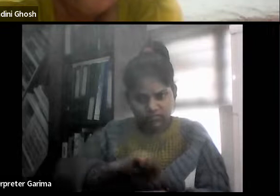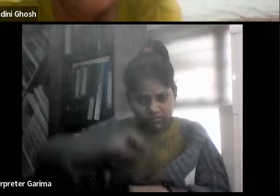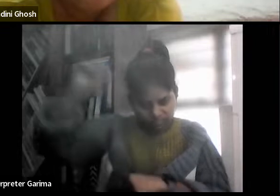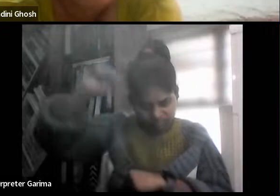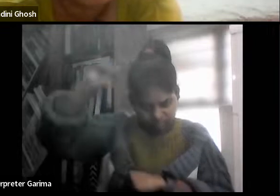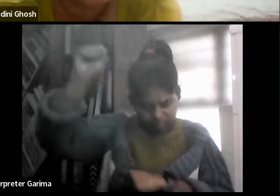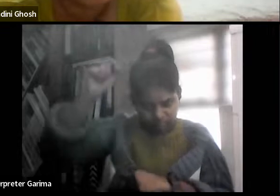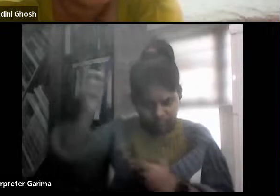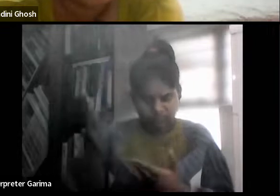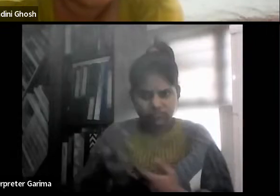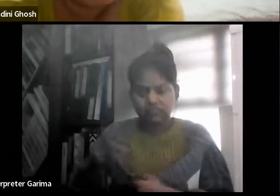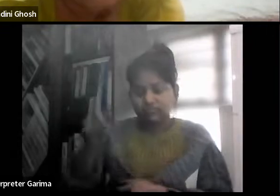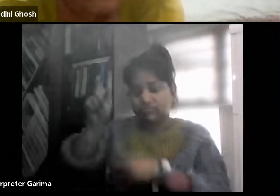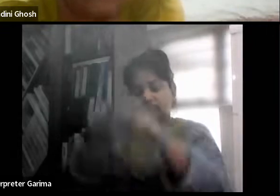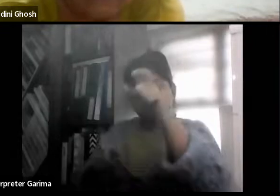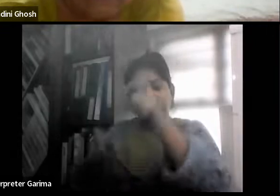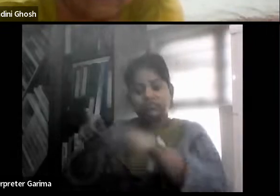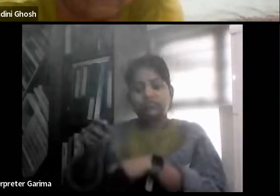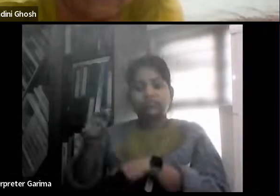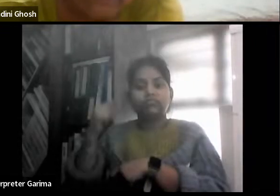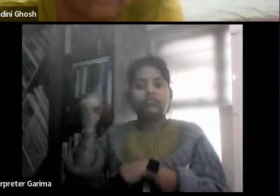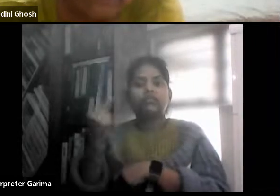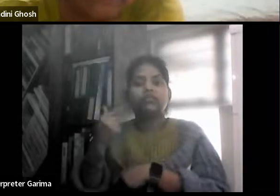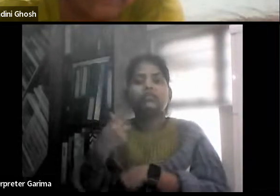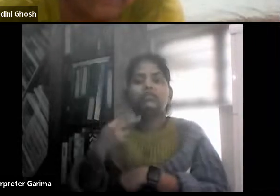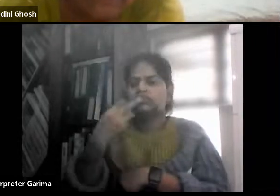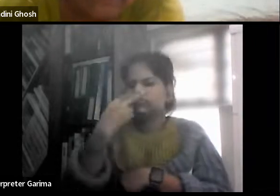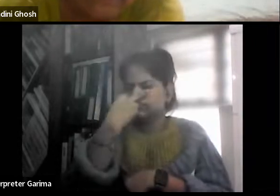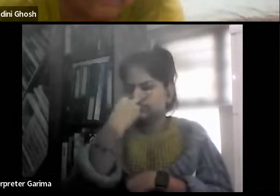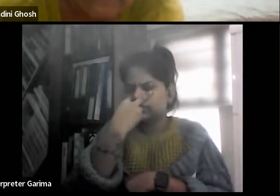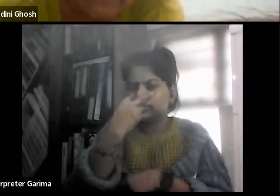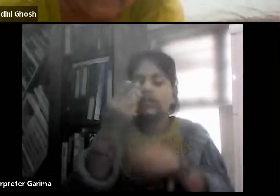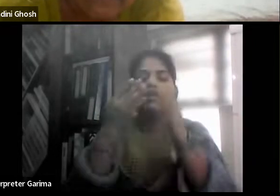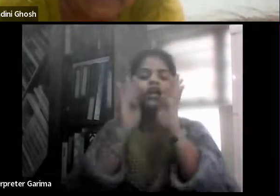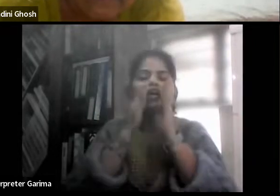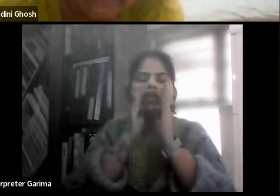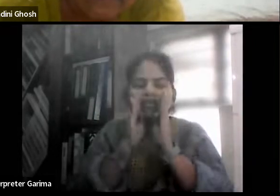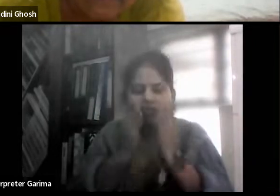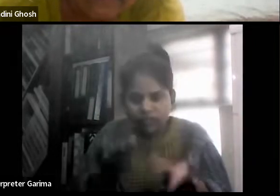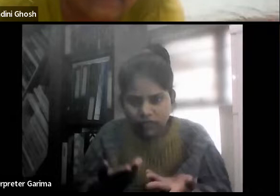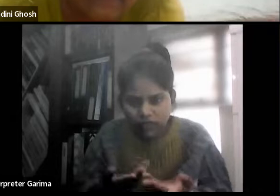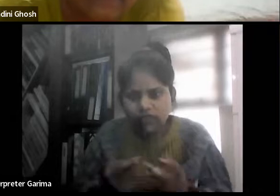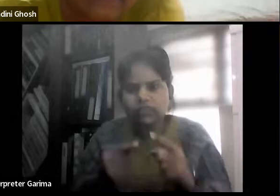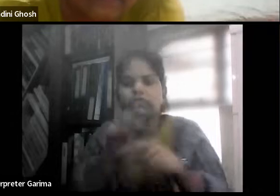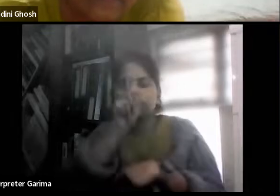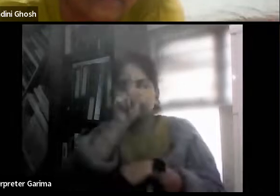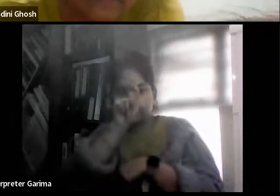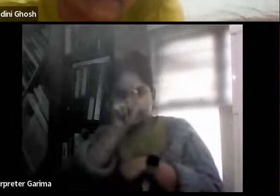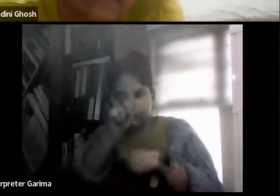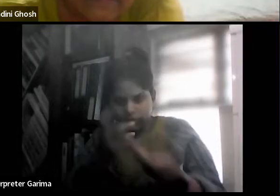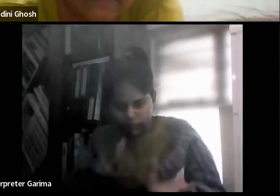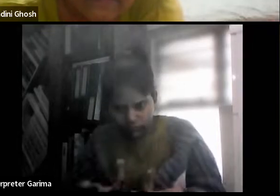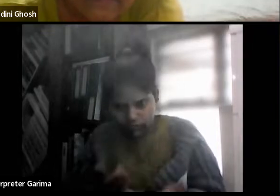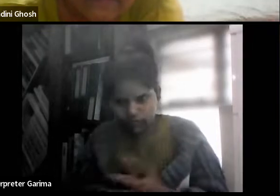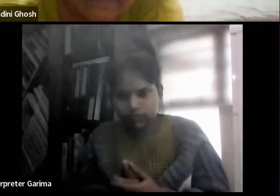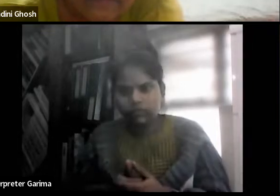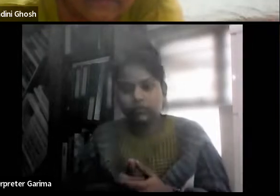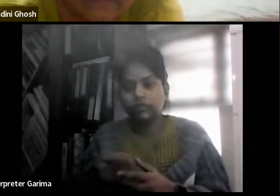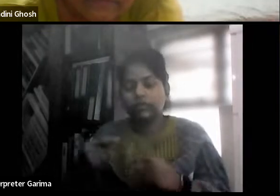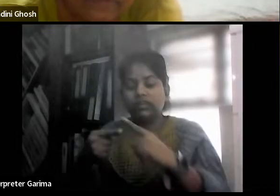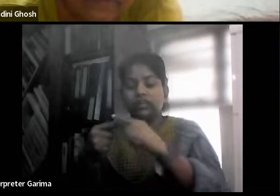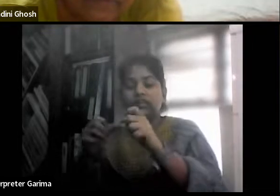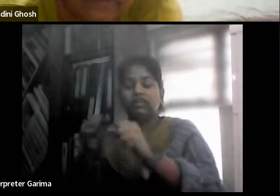because people used the blind people, they used their Facebook, they used their Twitter, they tagged chief